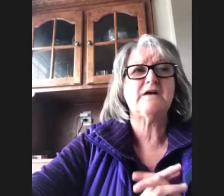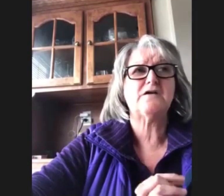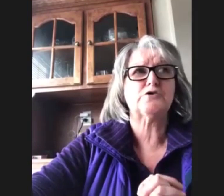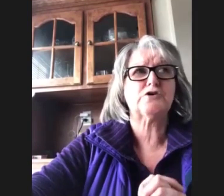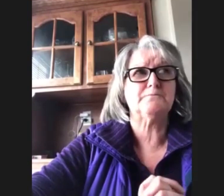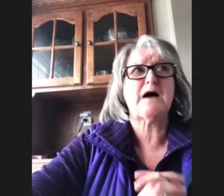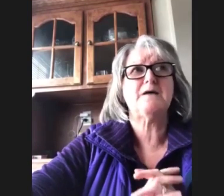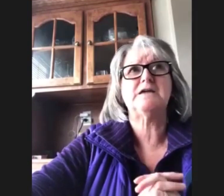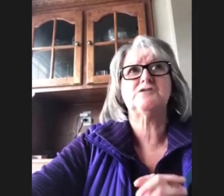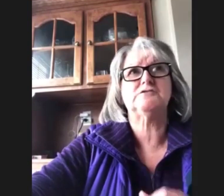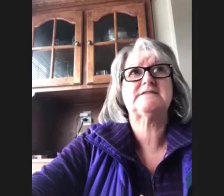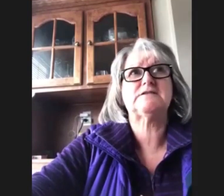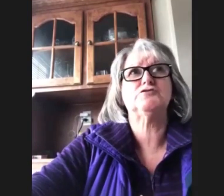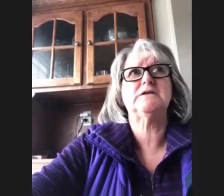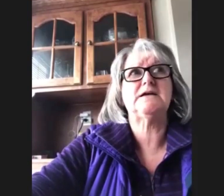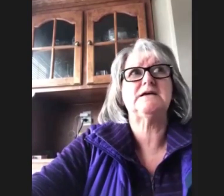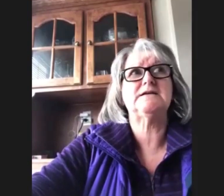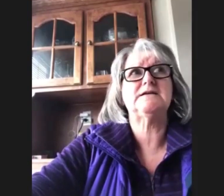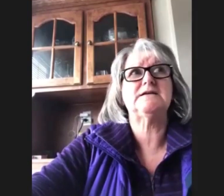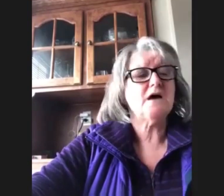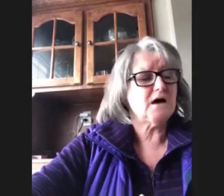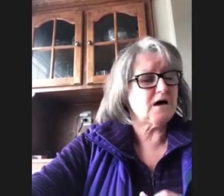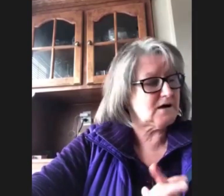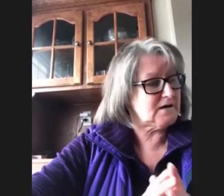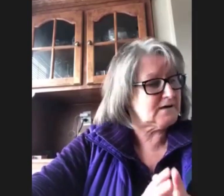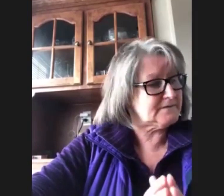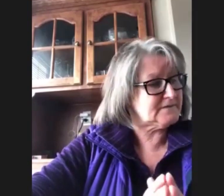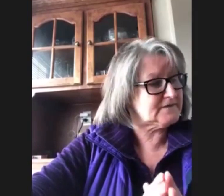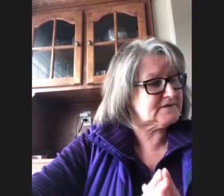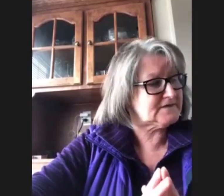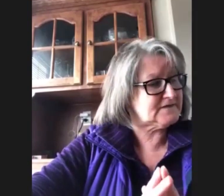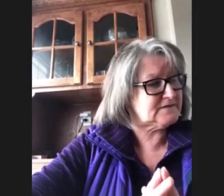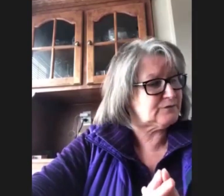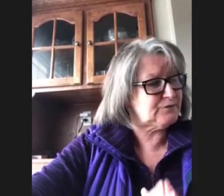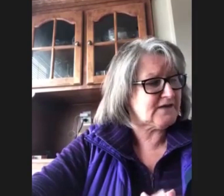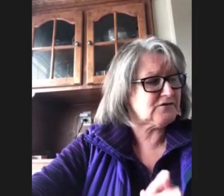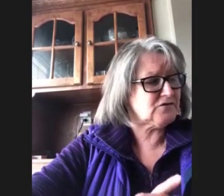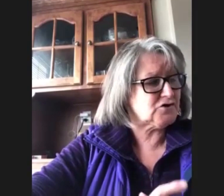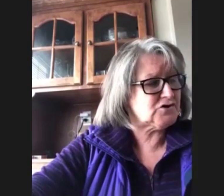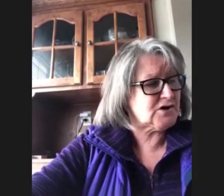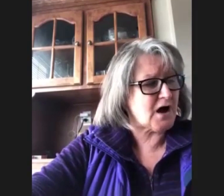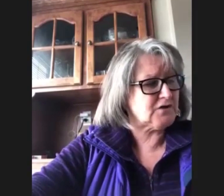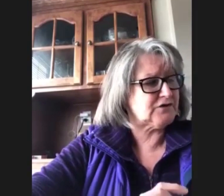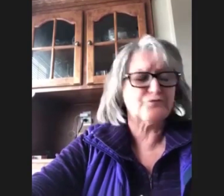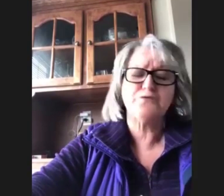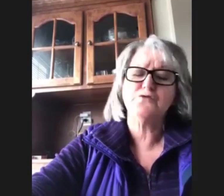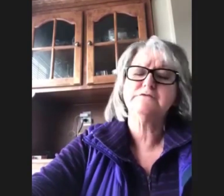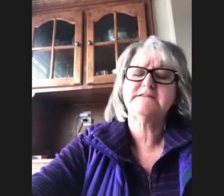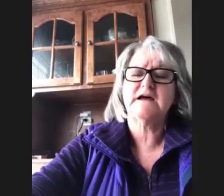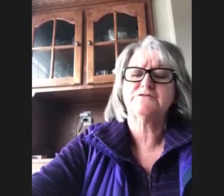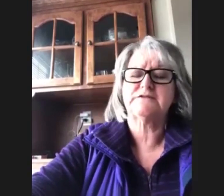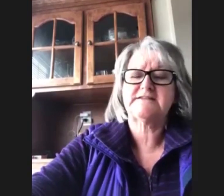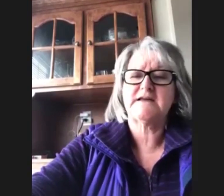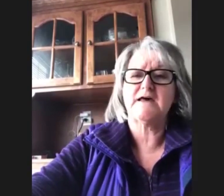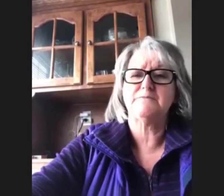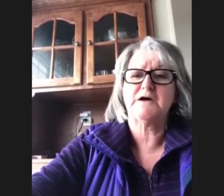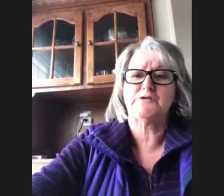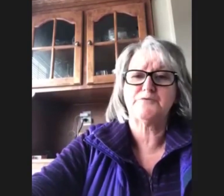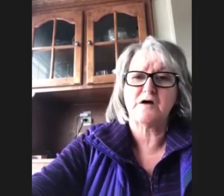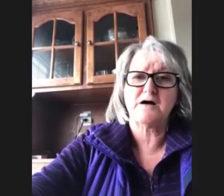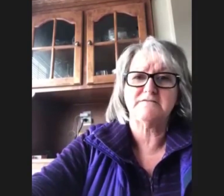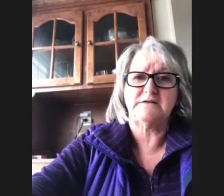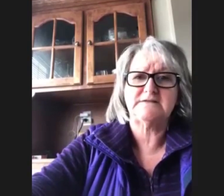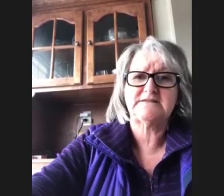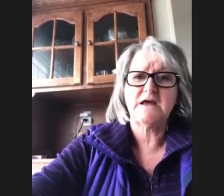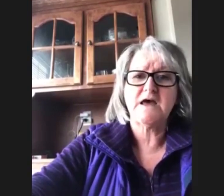One of our, my main concern is whether or not the rules that were set by